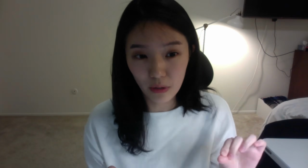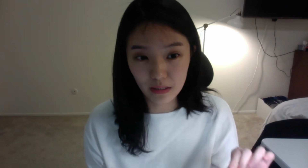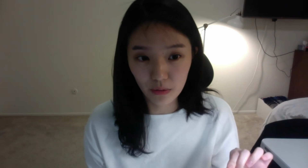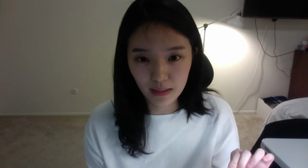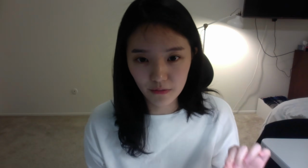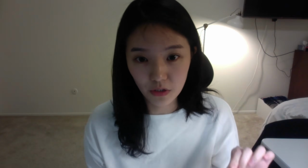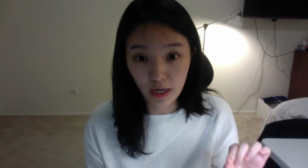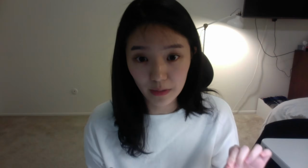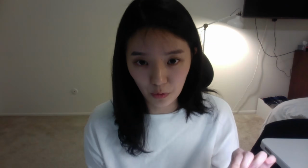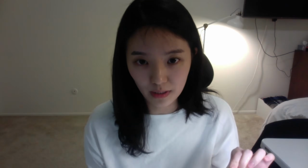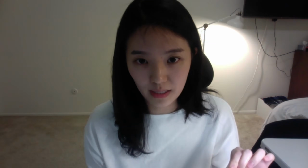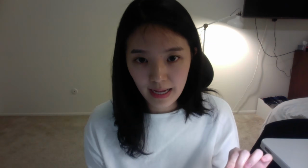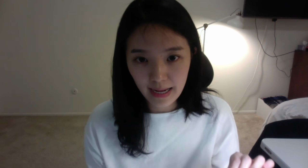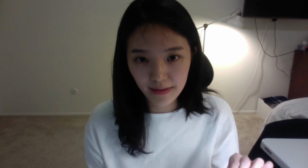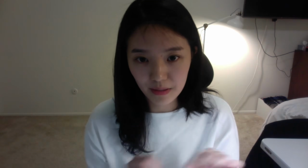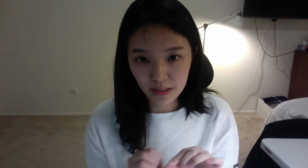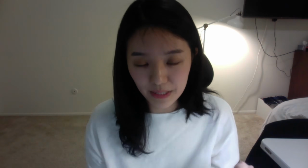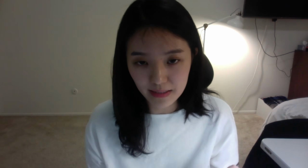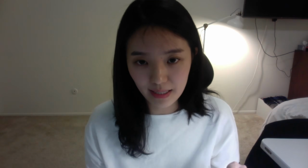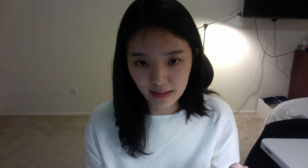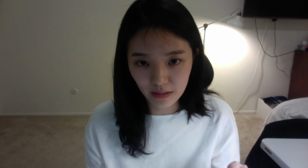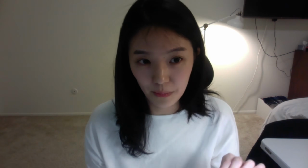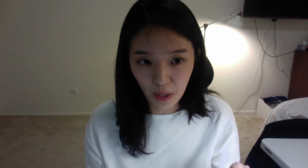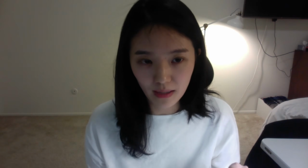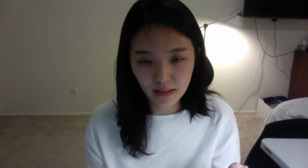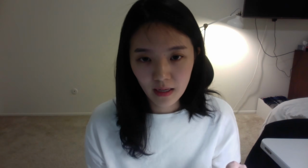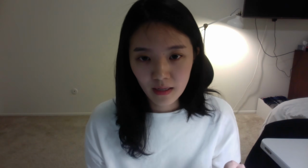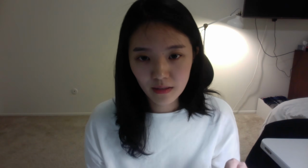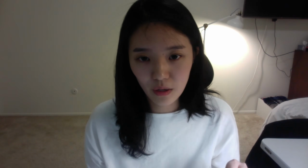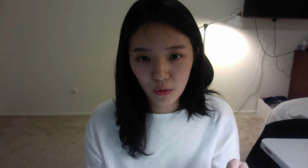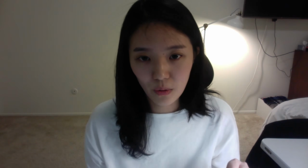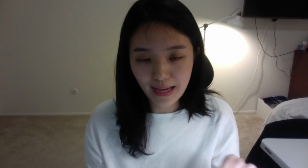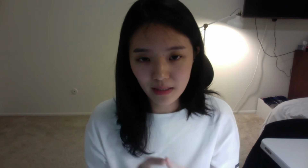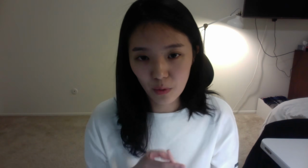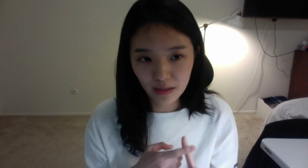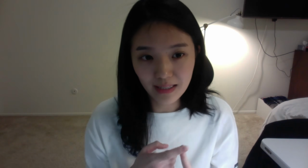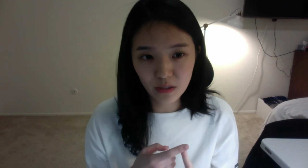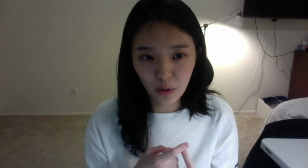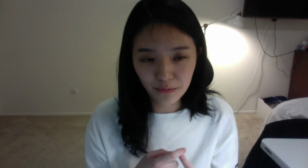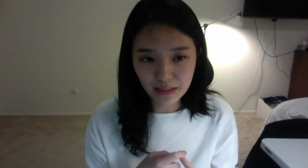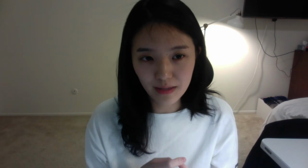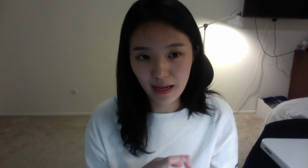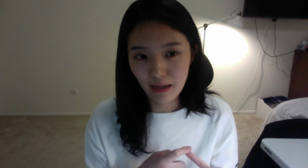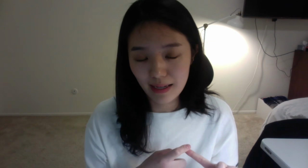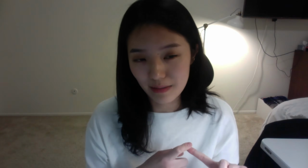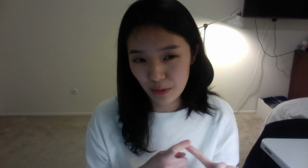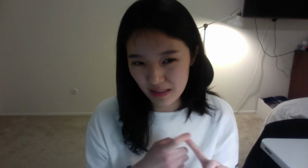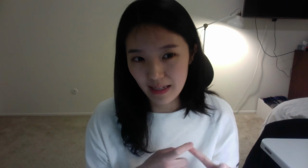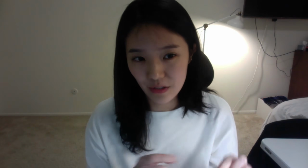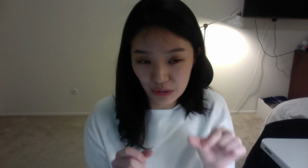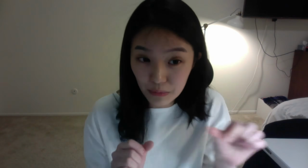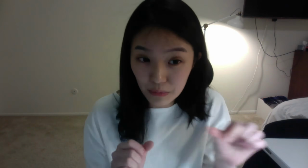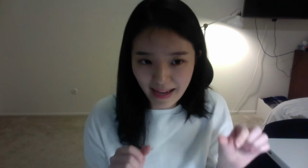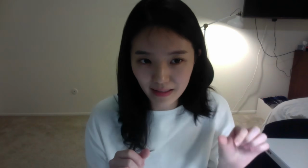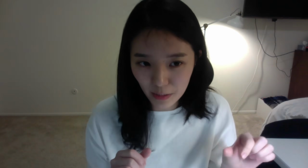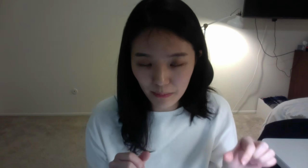the D voice codas of the target word and the complete silence of the pause. So that's the one reason that we